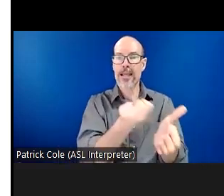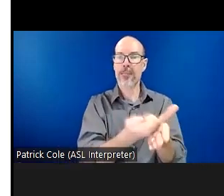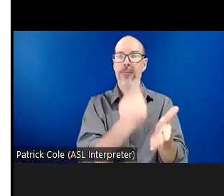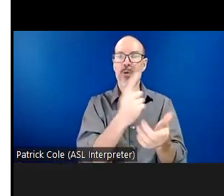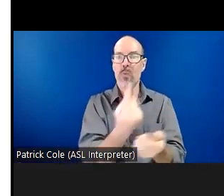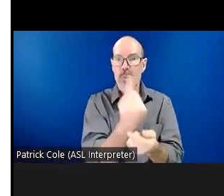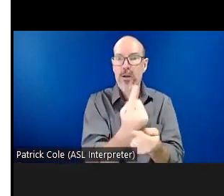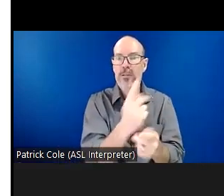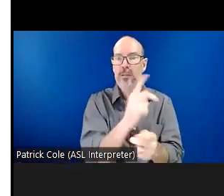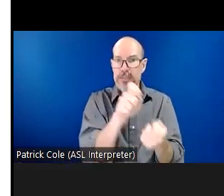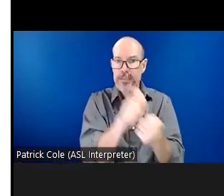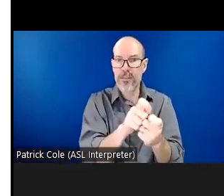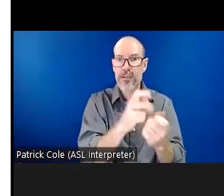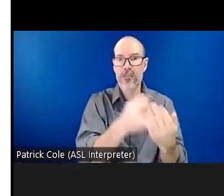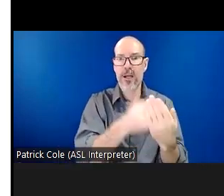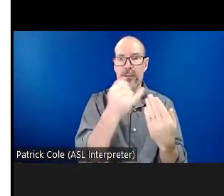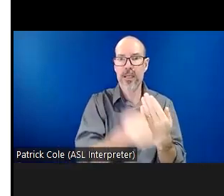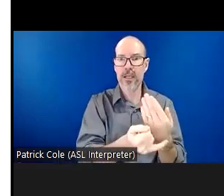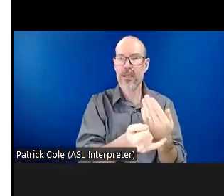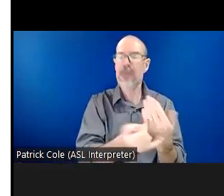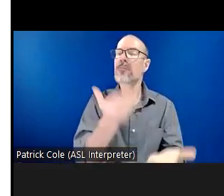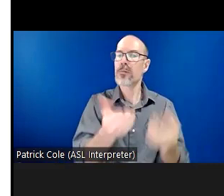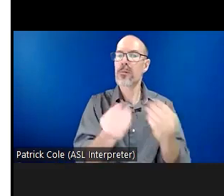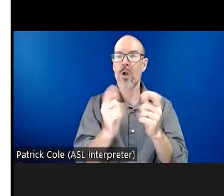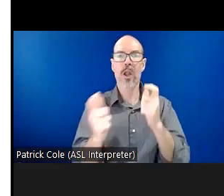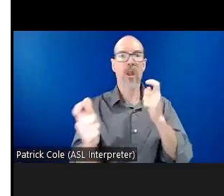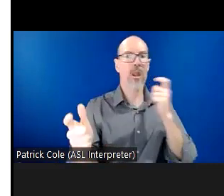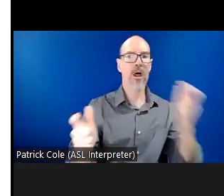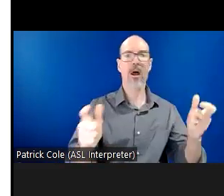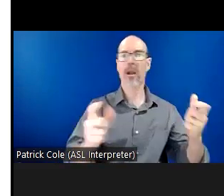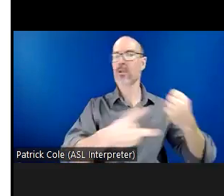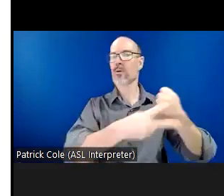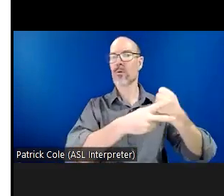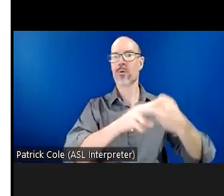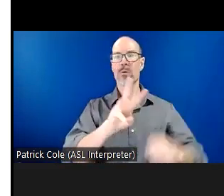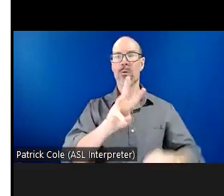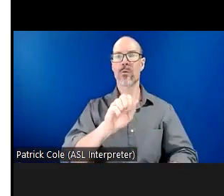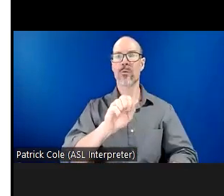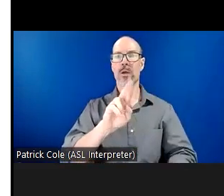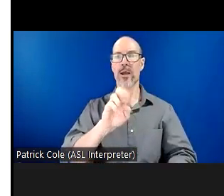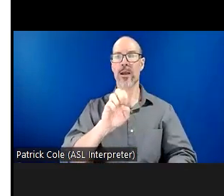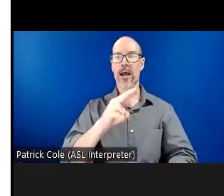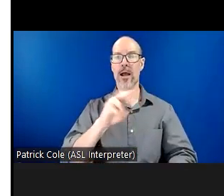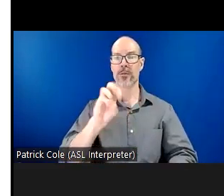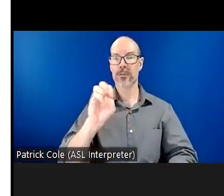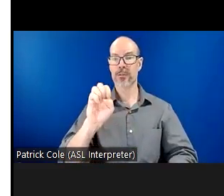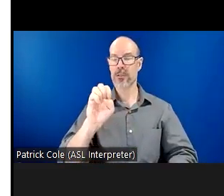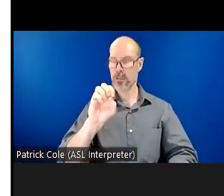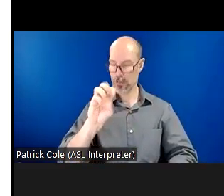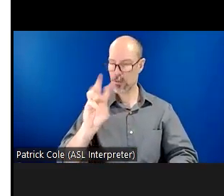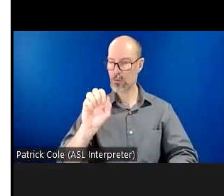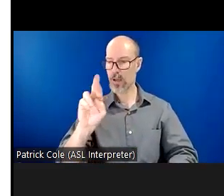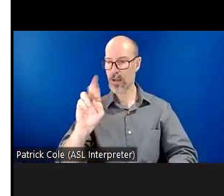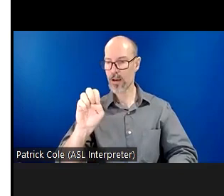may be more cost effective for a single development or for a municipality to develop a program